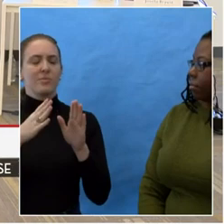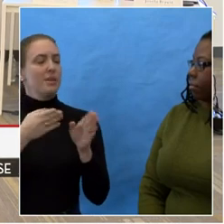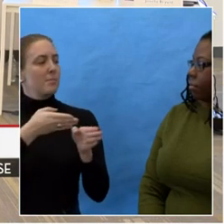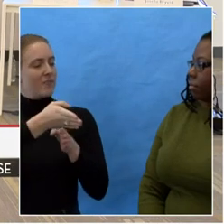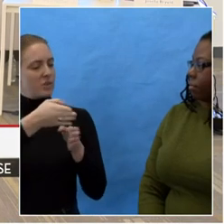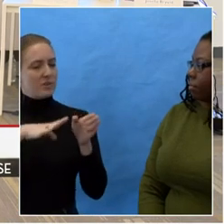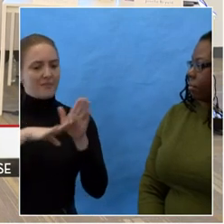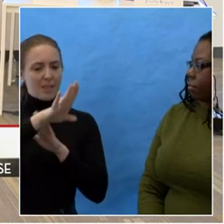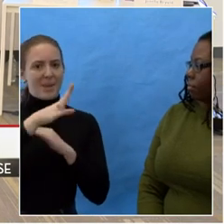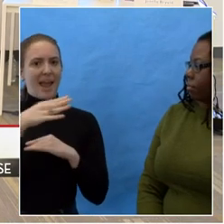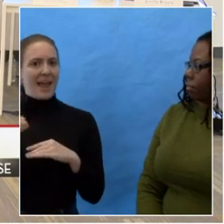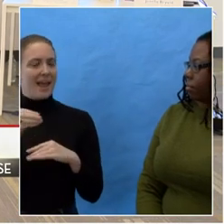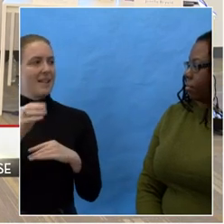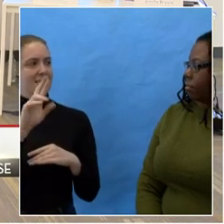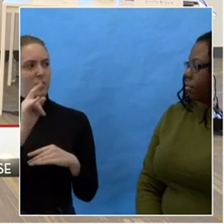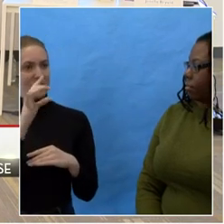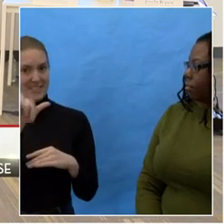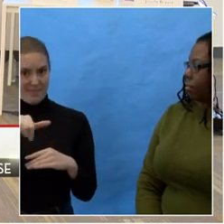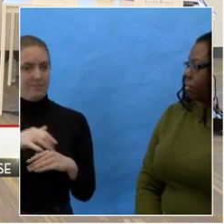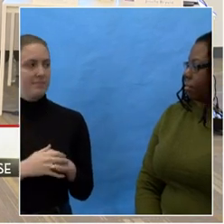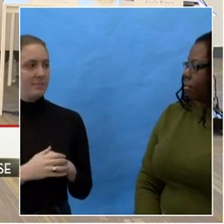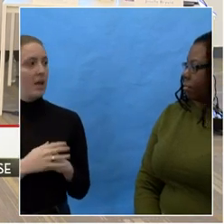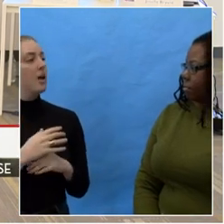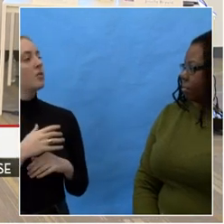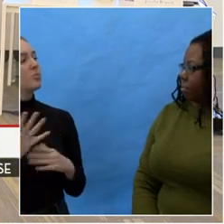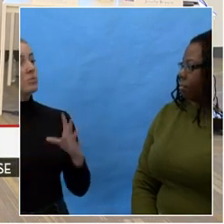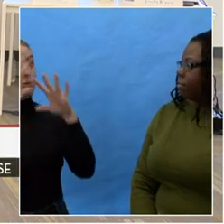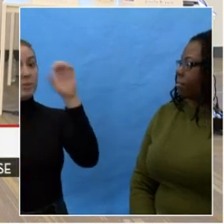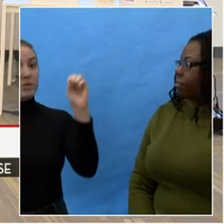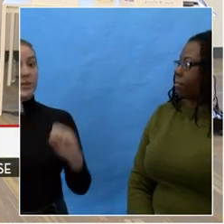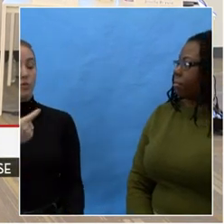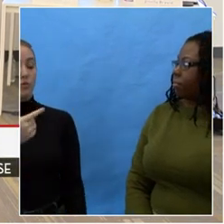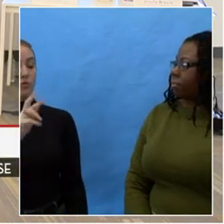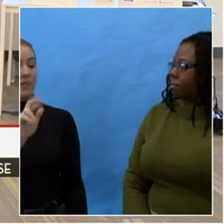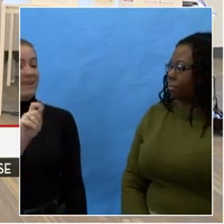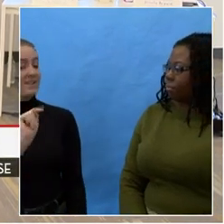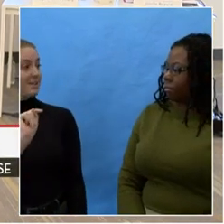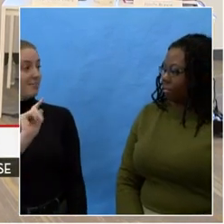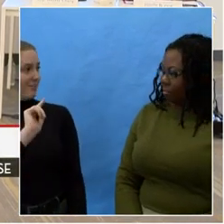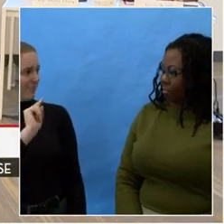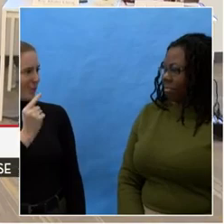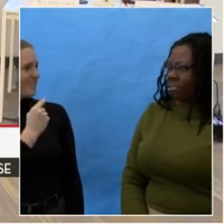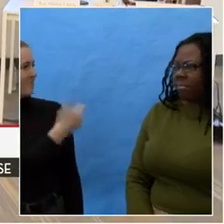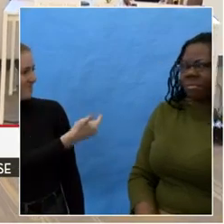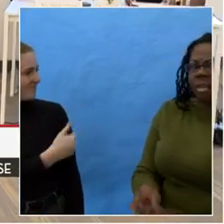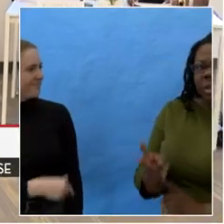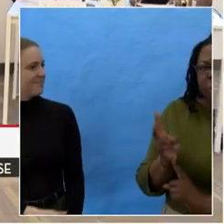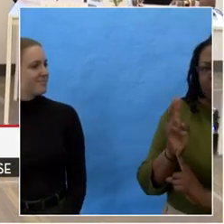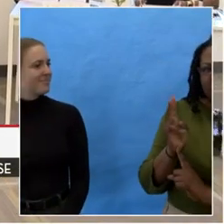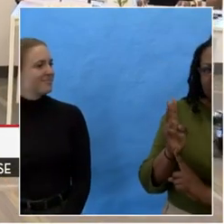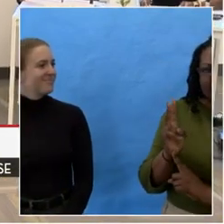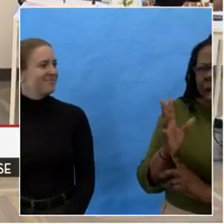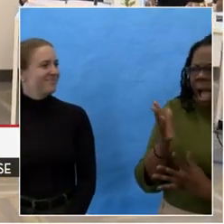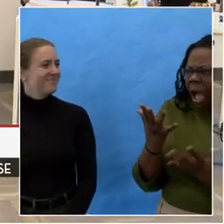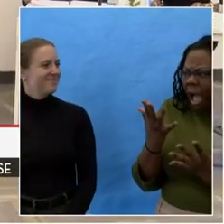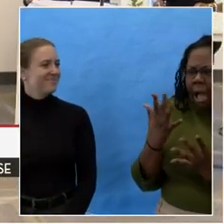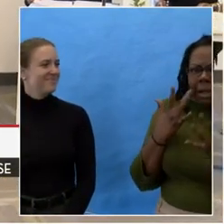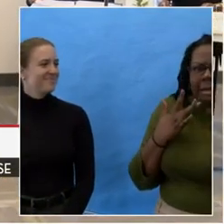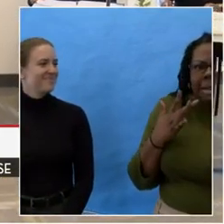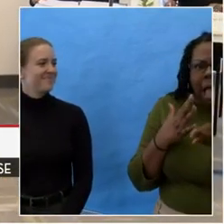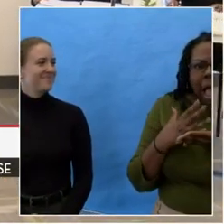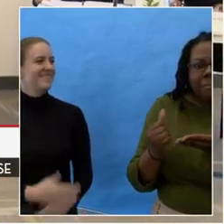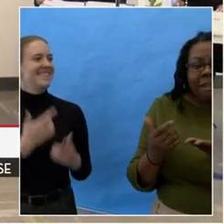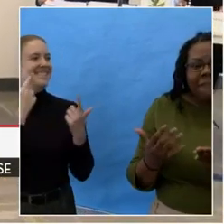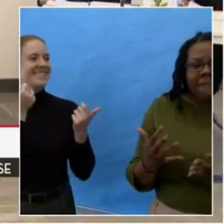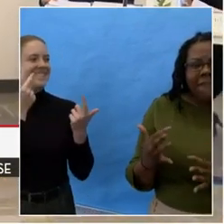minutes to respond. Superintendent Grandin, we'll start with you. Oh, 2 minutes. That's not enough time. First, I am really